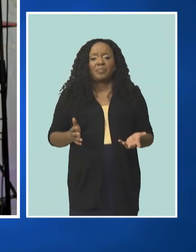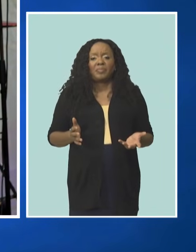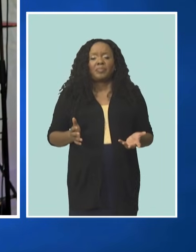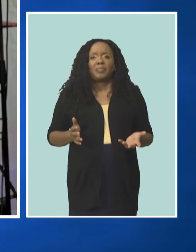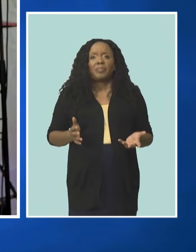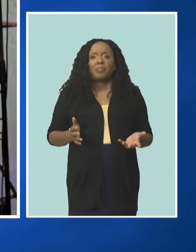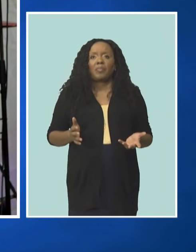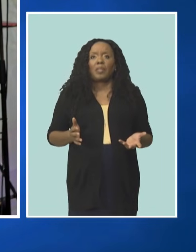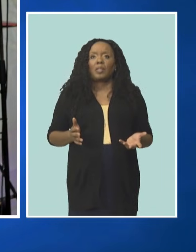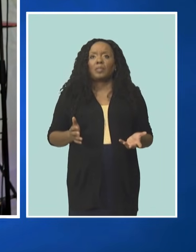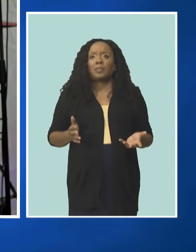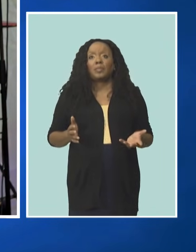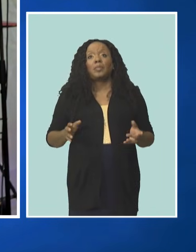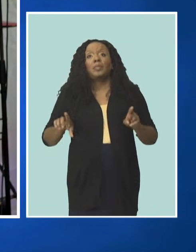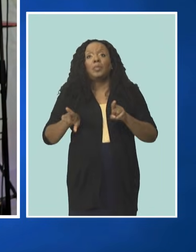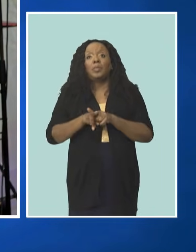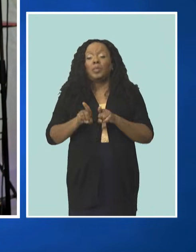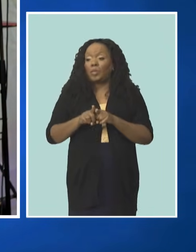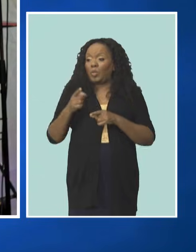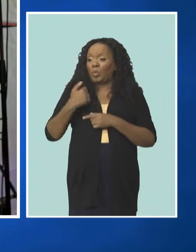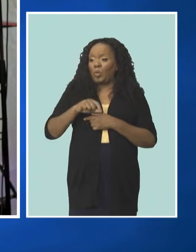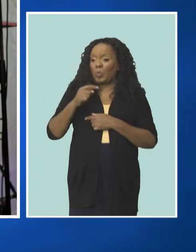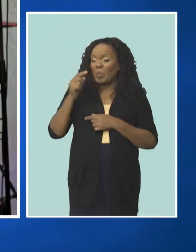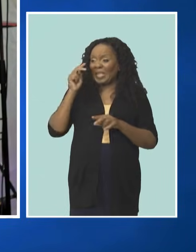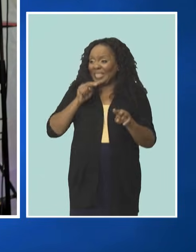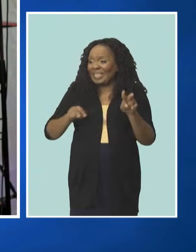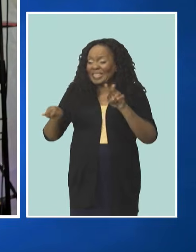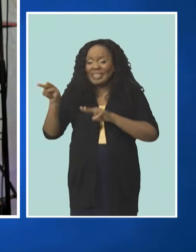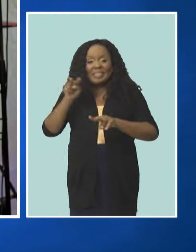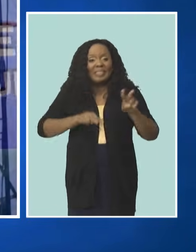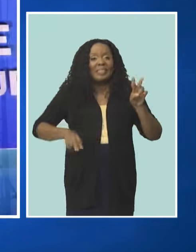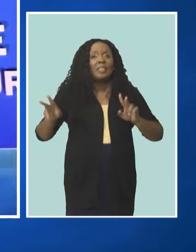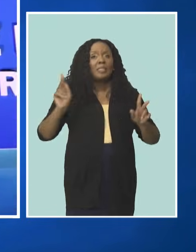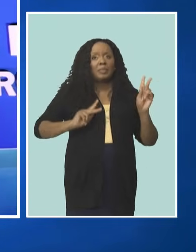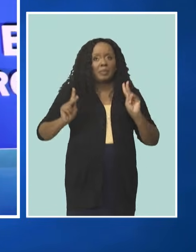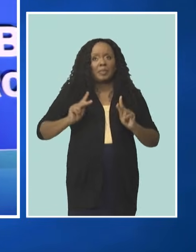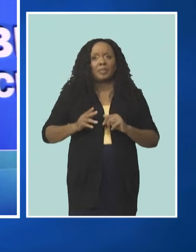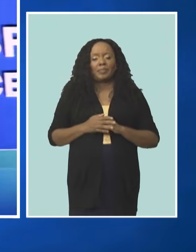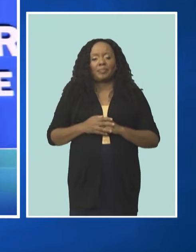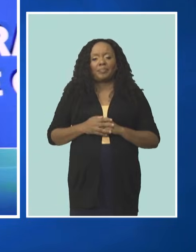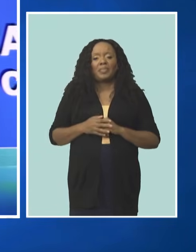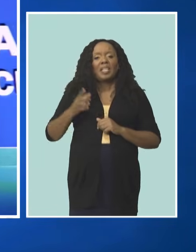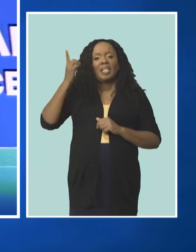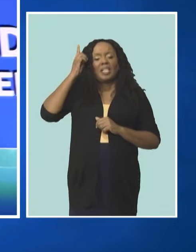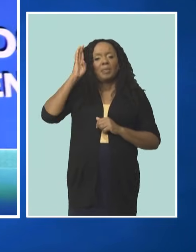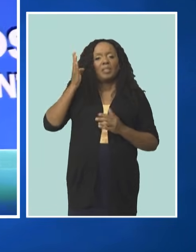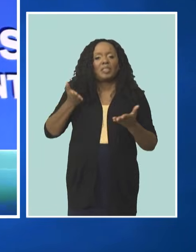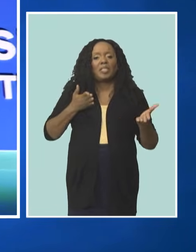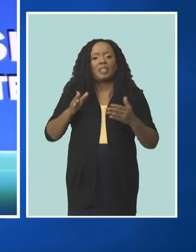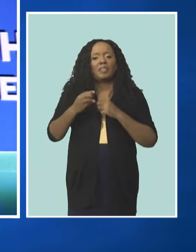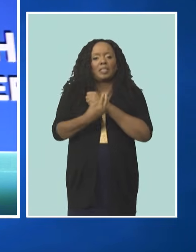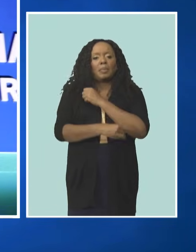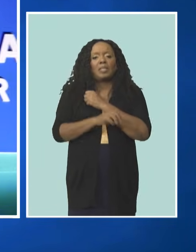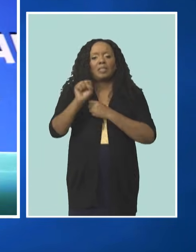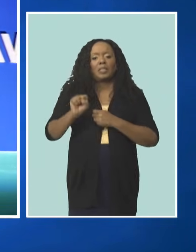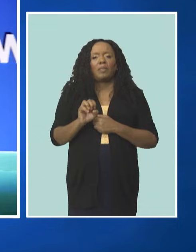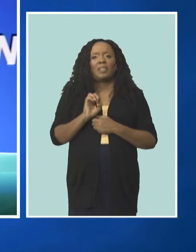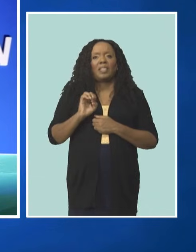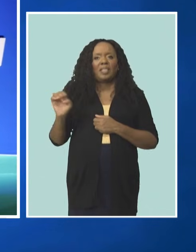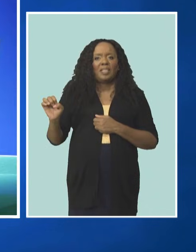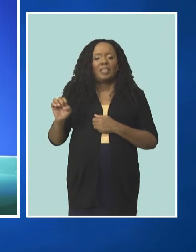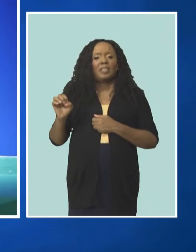sight for us is the people. Delisle Bradshaw served St. Michael's Southeast as